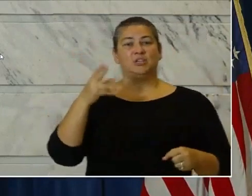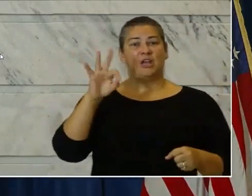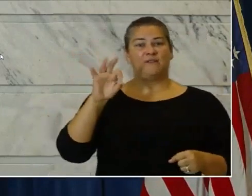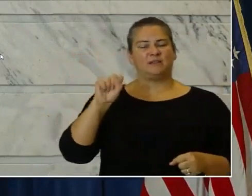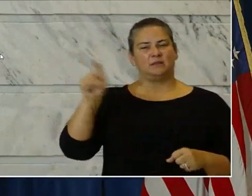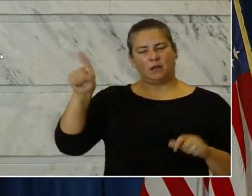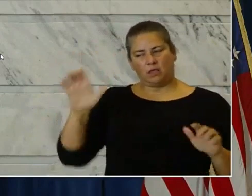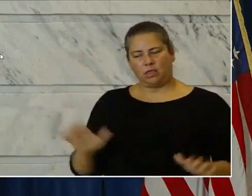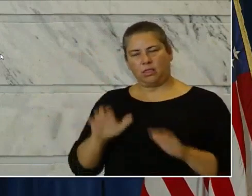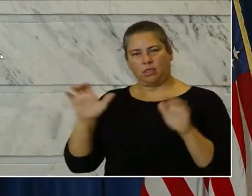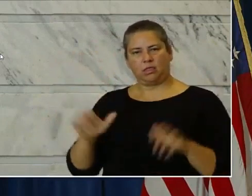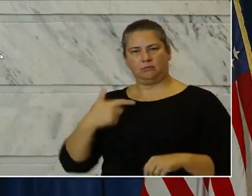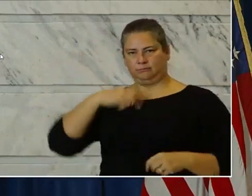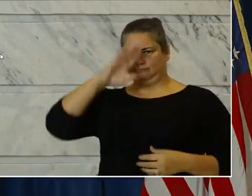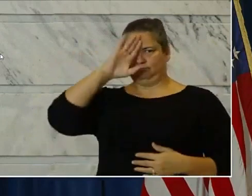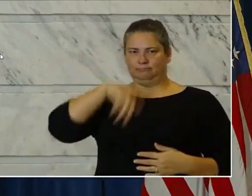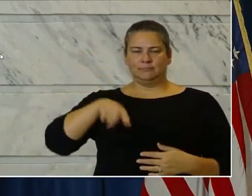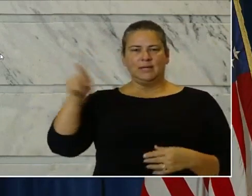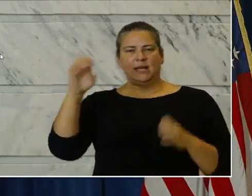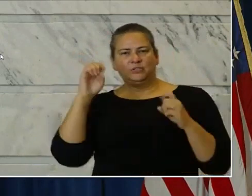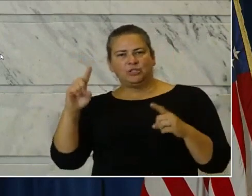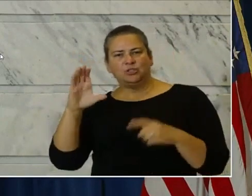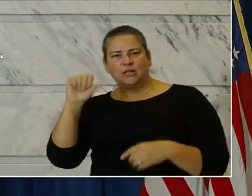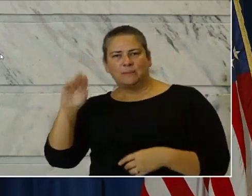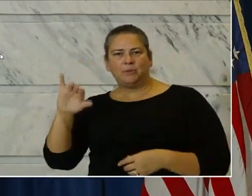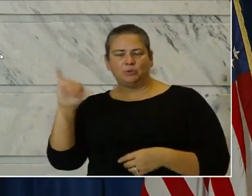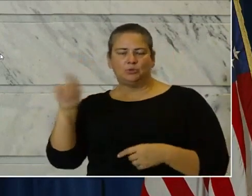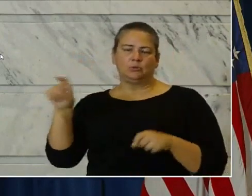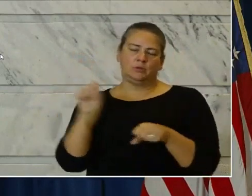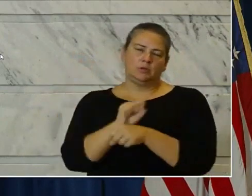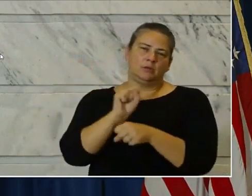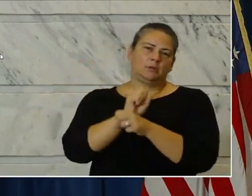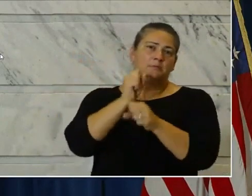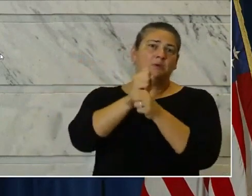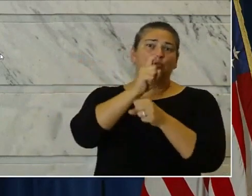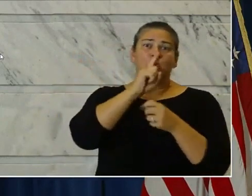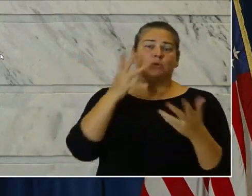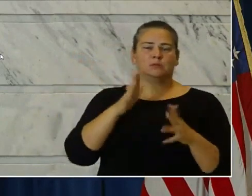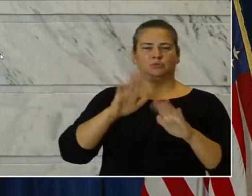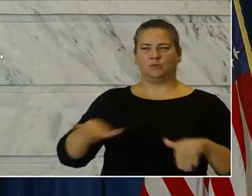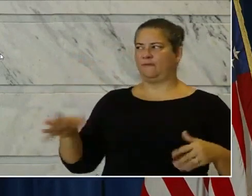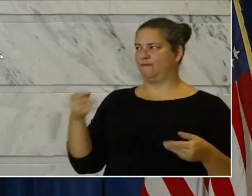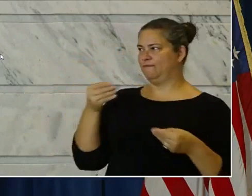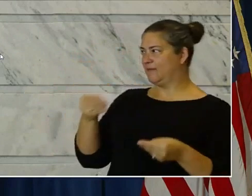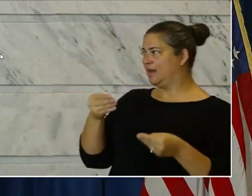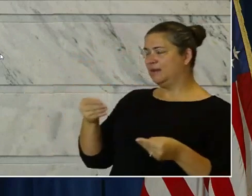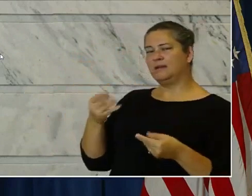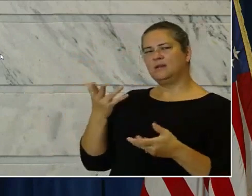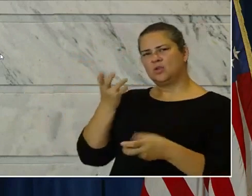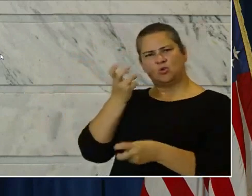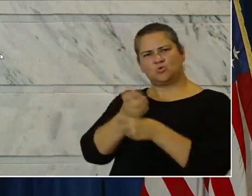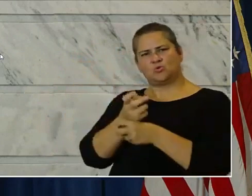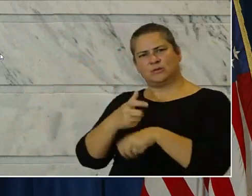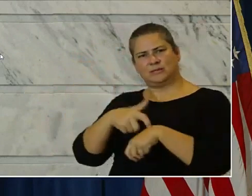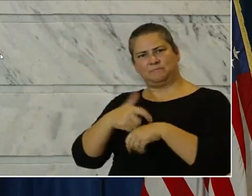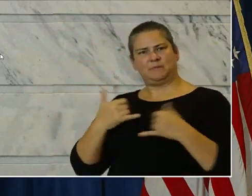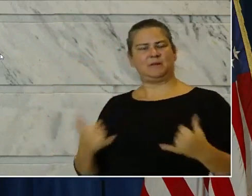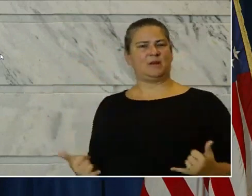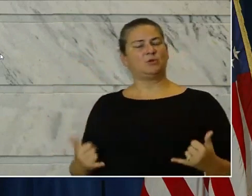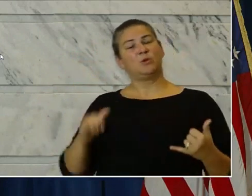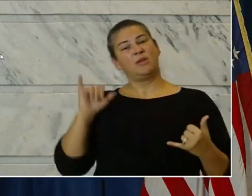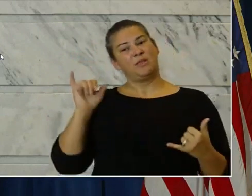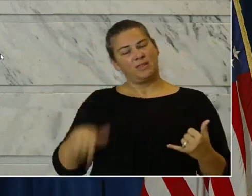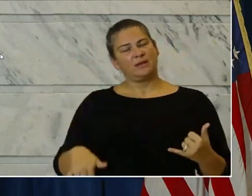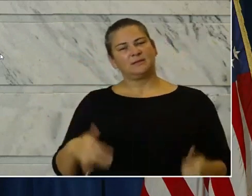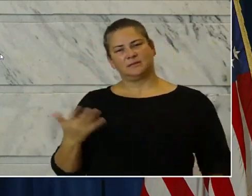done and in the education cabinet as well to make sure that our kids are fed in the worst of times. And so without your leadership, that